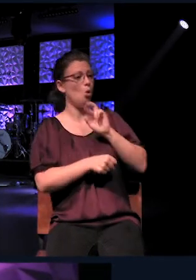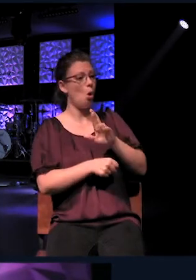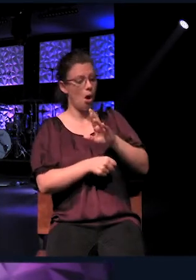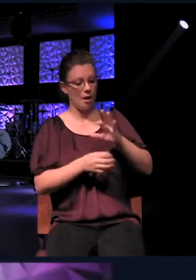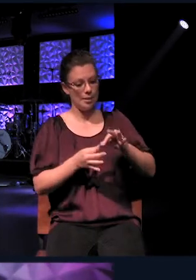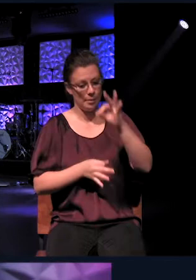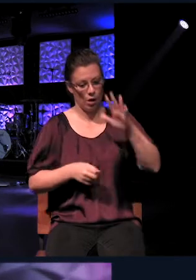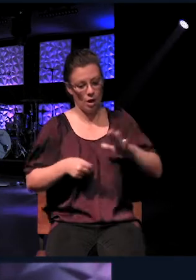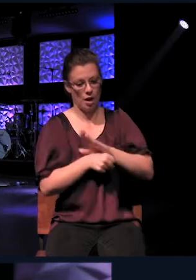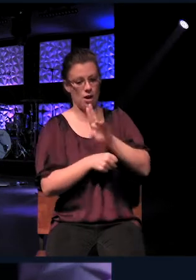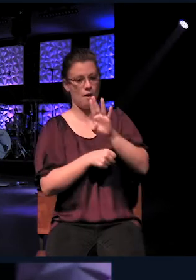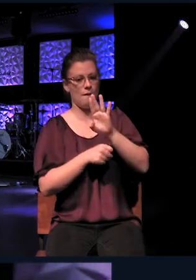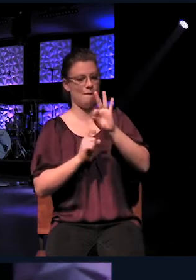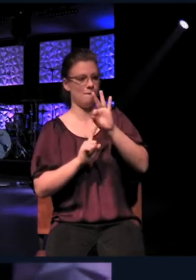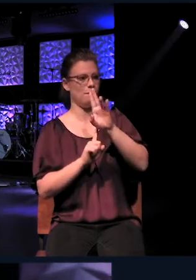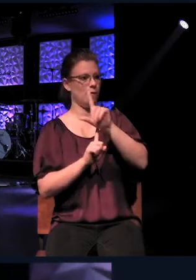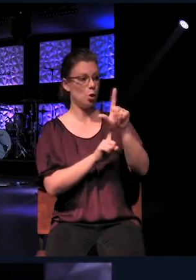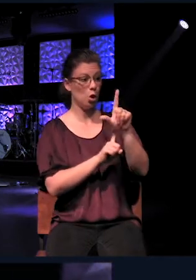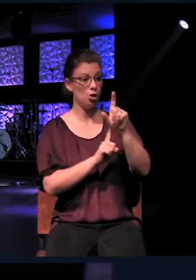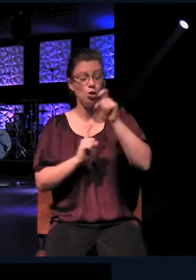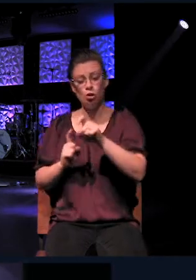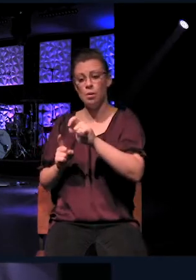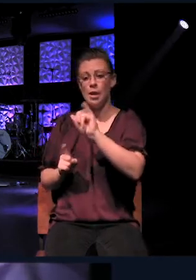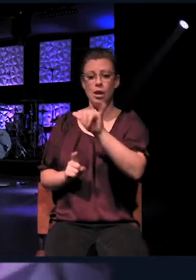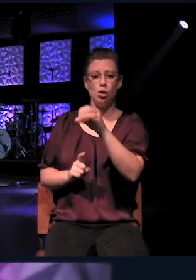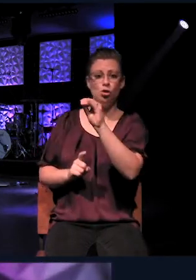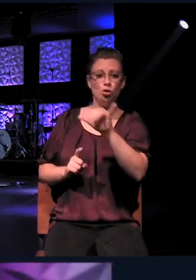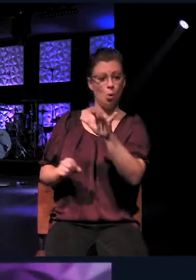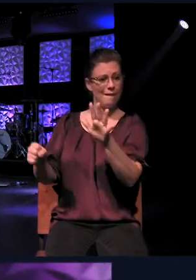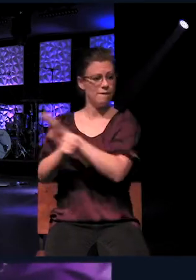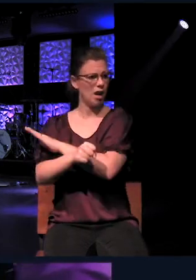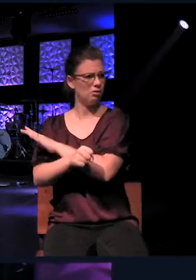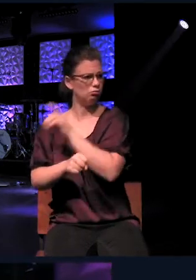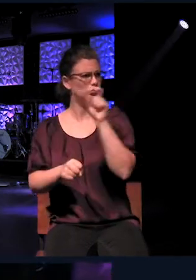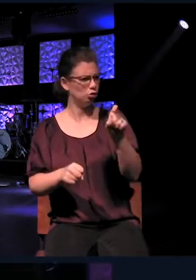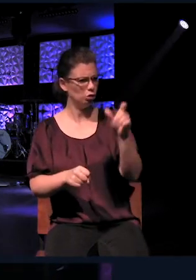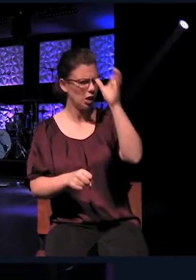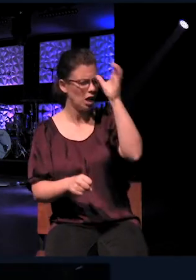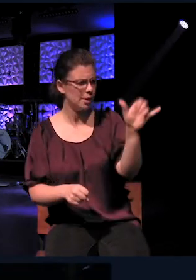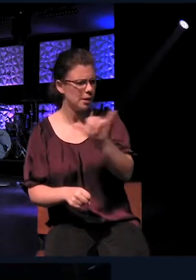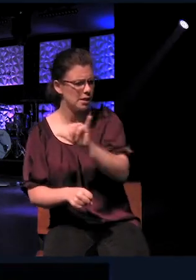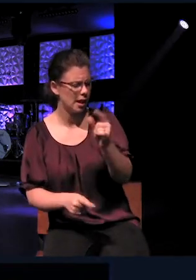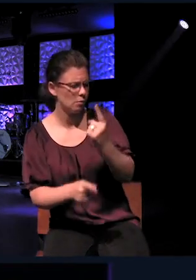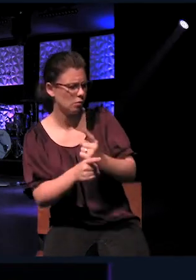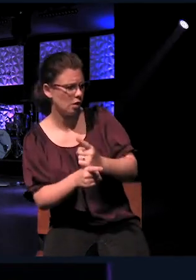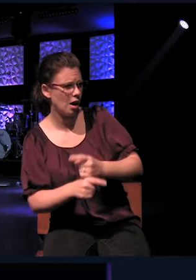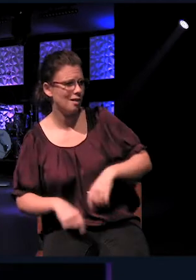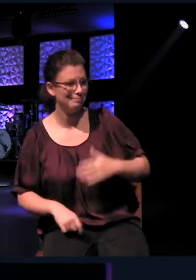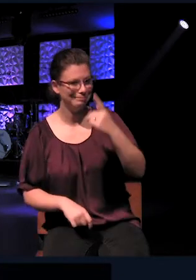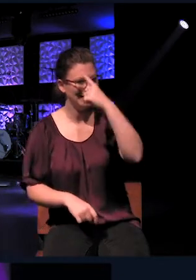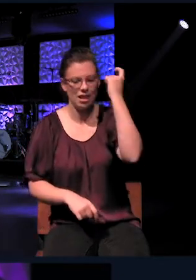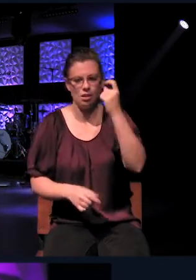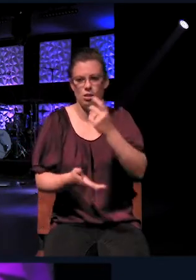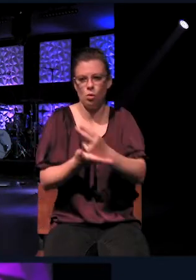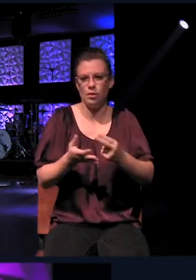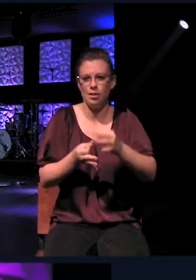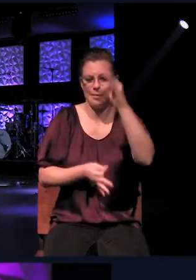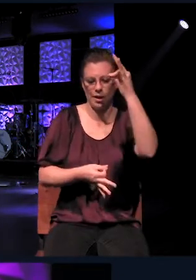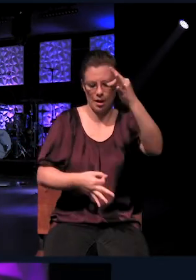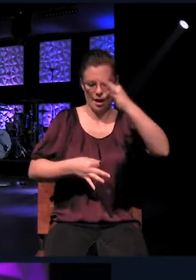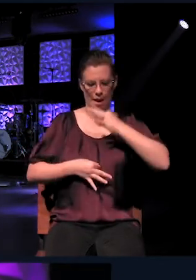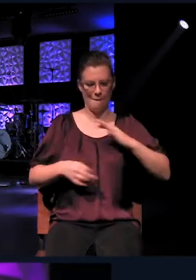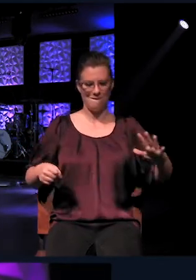be joyful, and joy is my default because I am filled with the Holy Spirit. Joy is